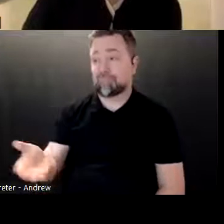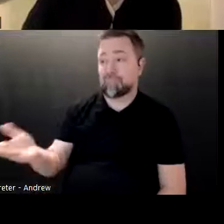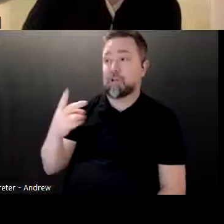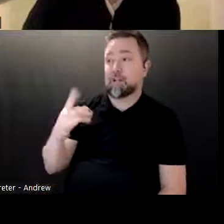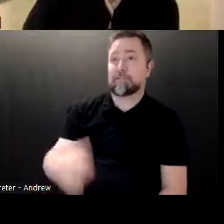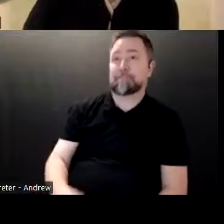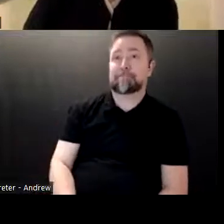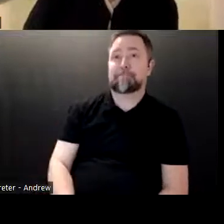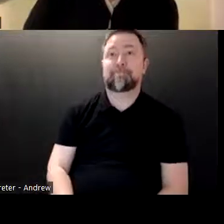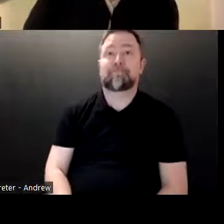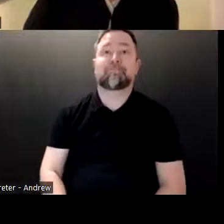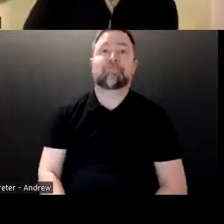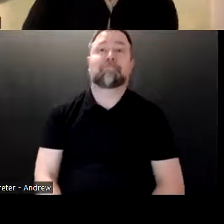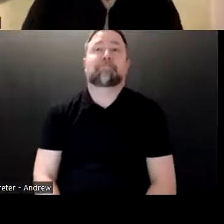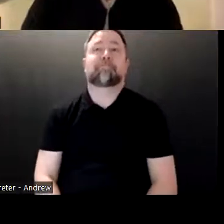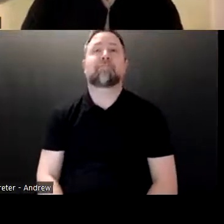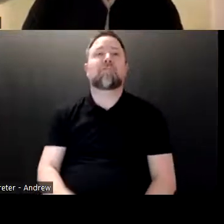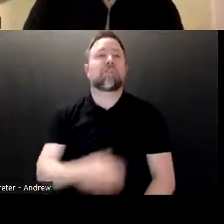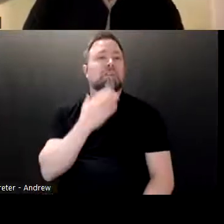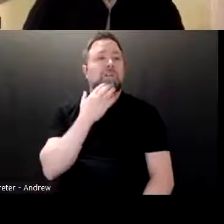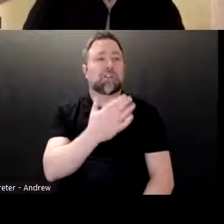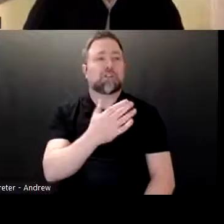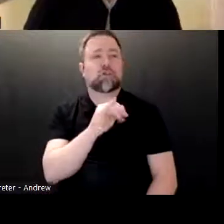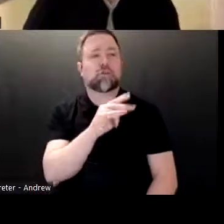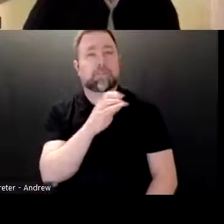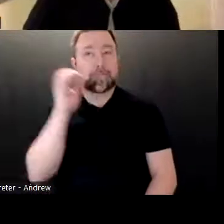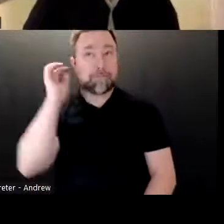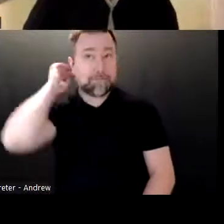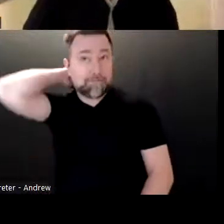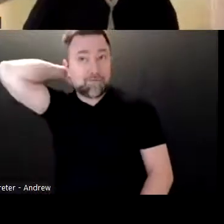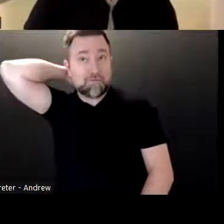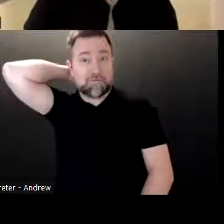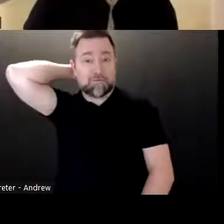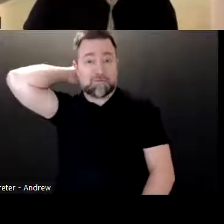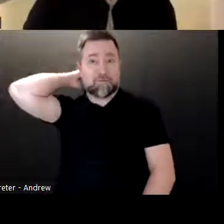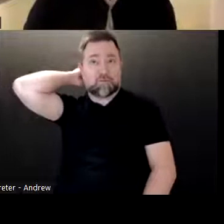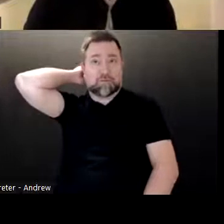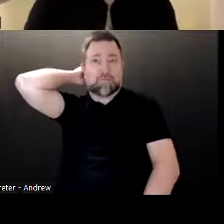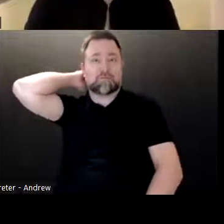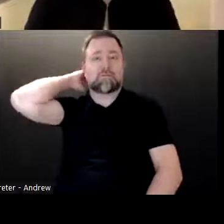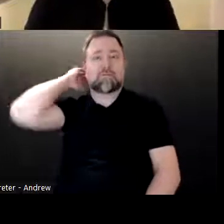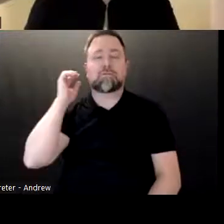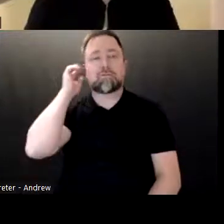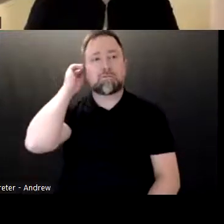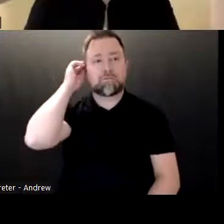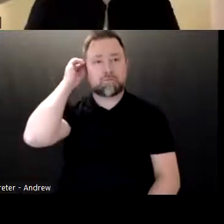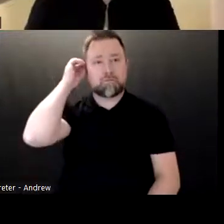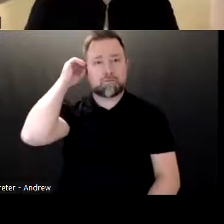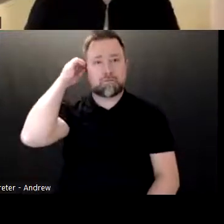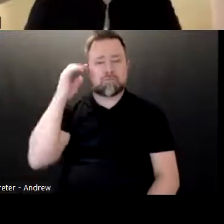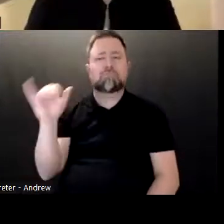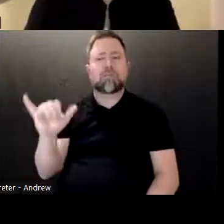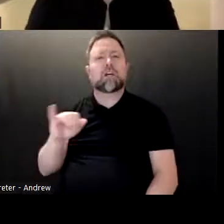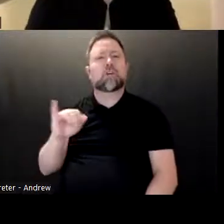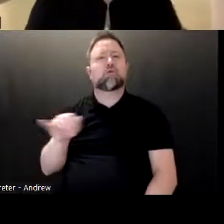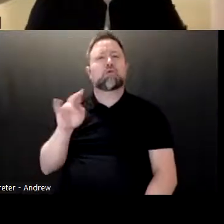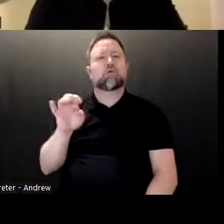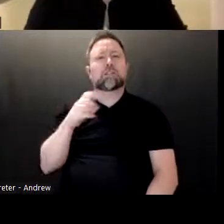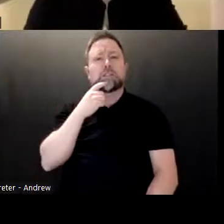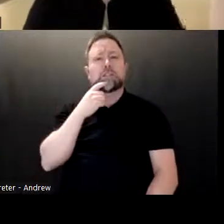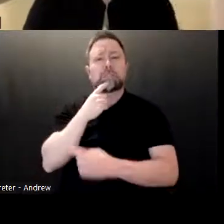Wharton. So when we connected over her joining our team, I was of course overjoyed. And I'm